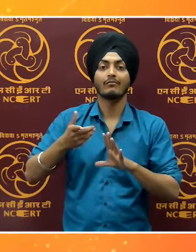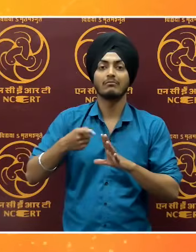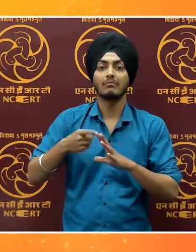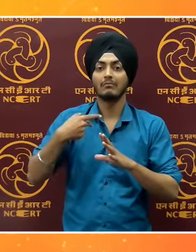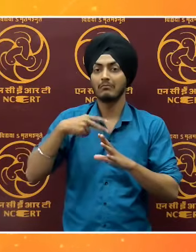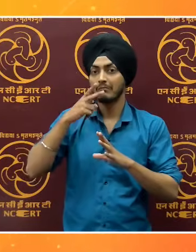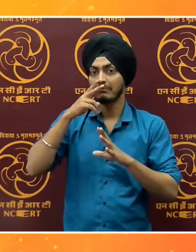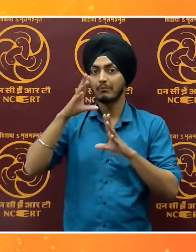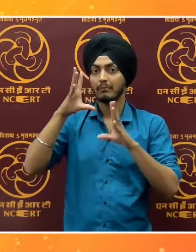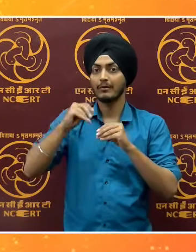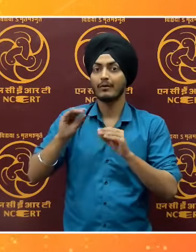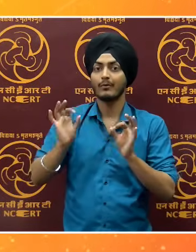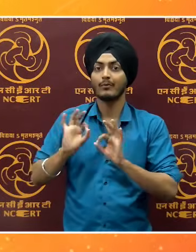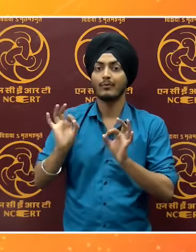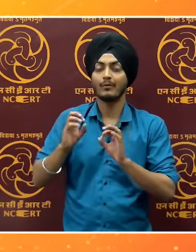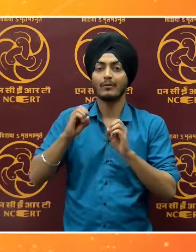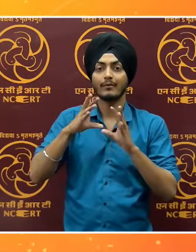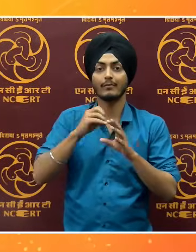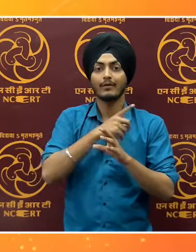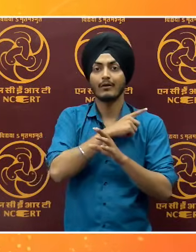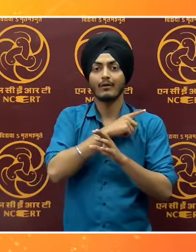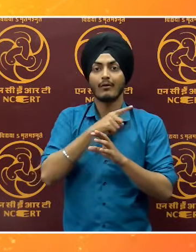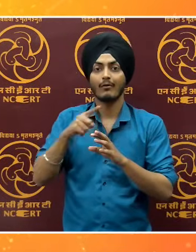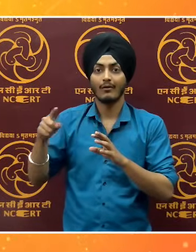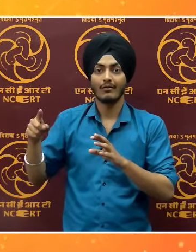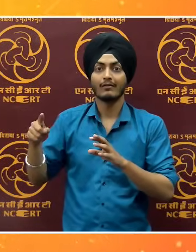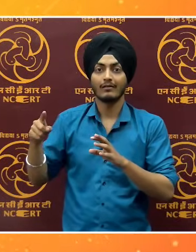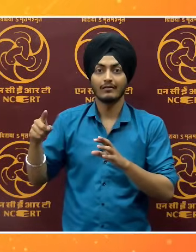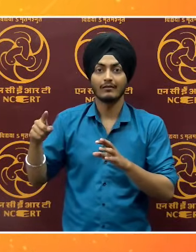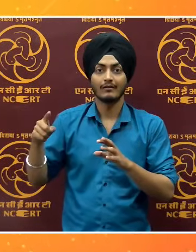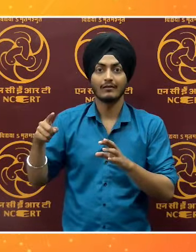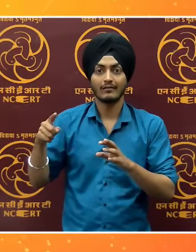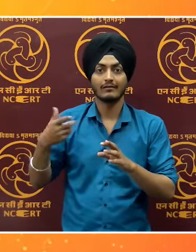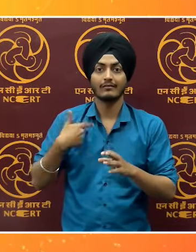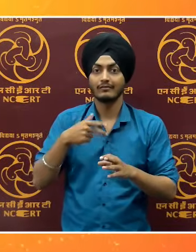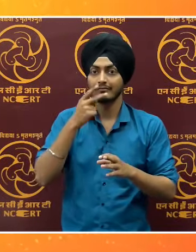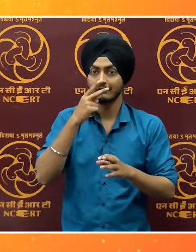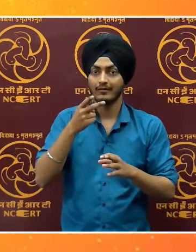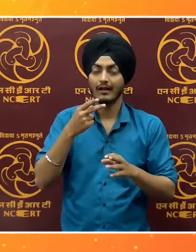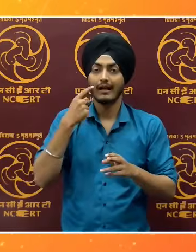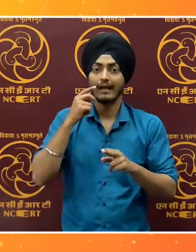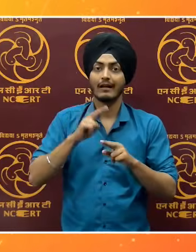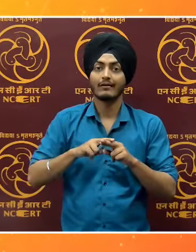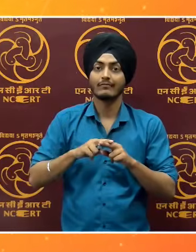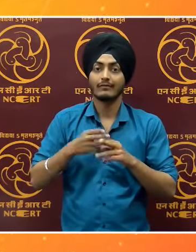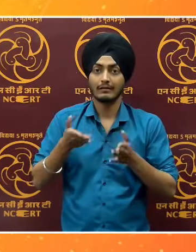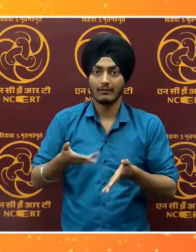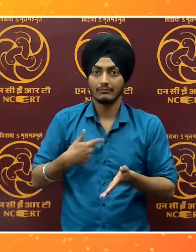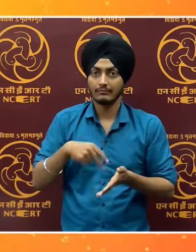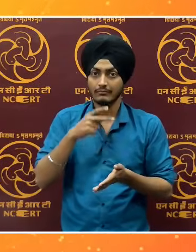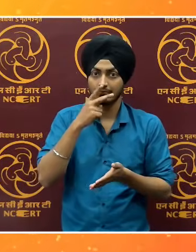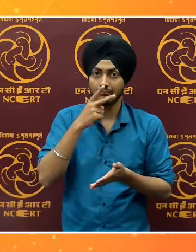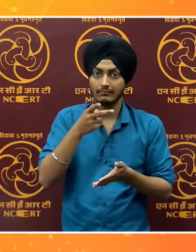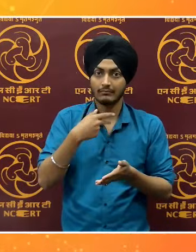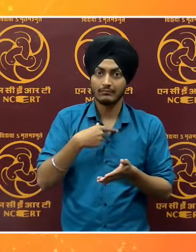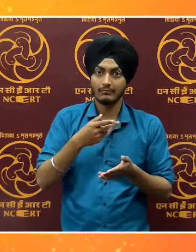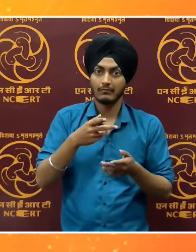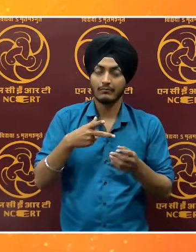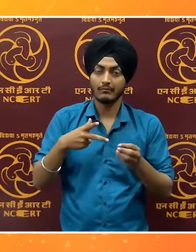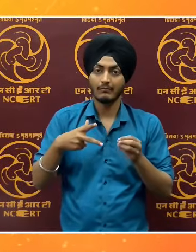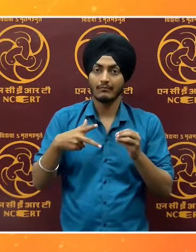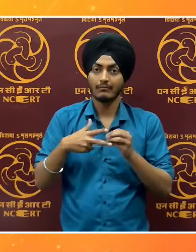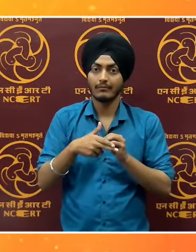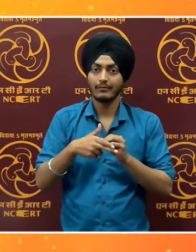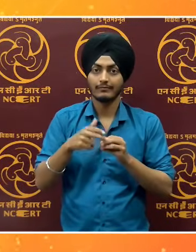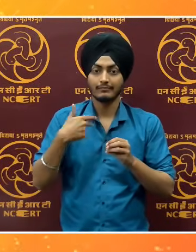happen. Remaining bulb will glow. What happens here, I will explain. Here, if you connect it with